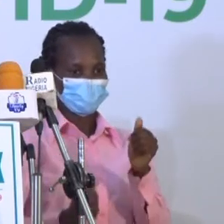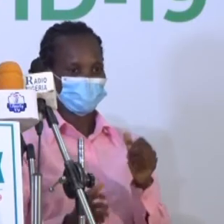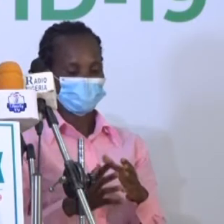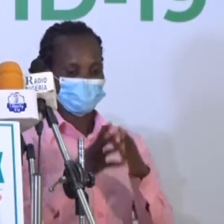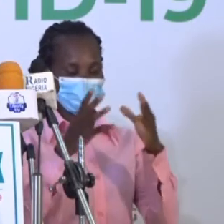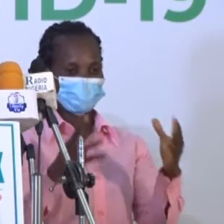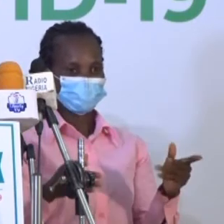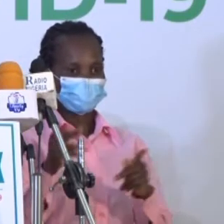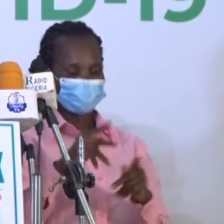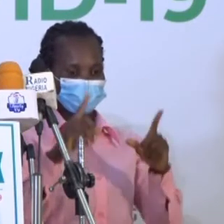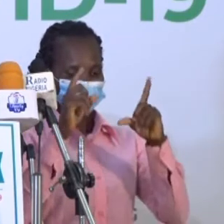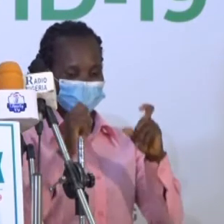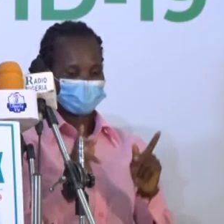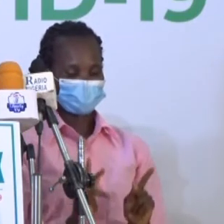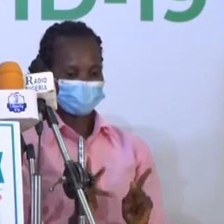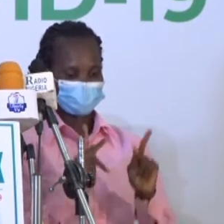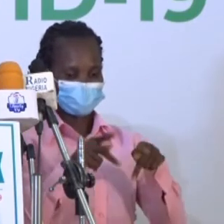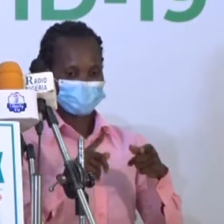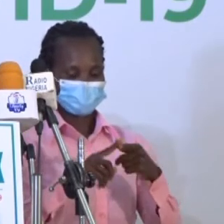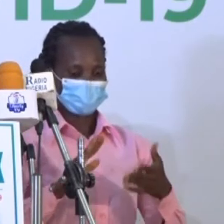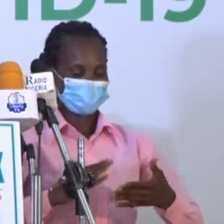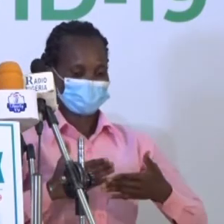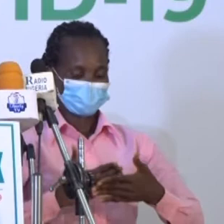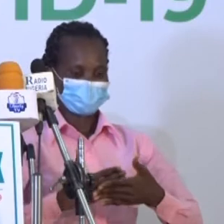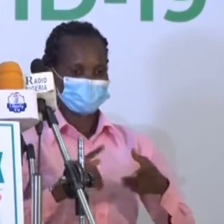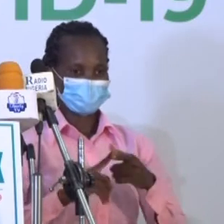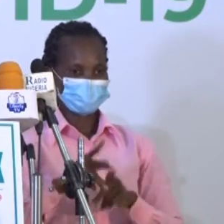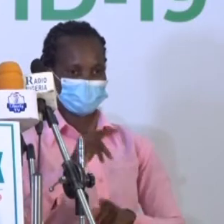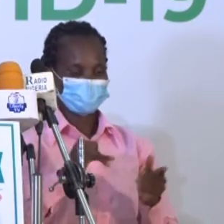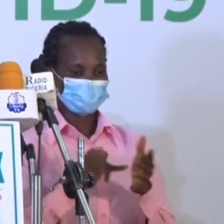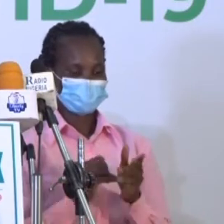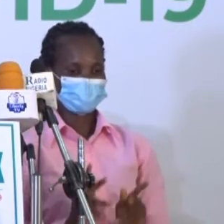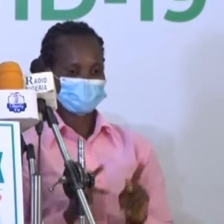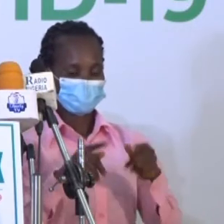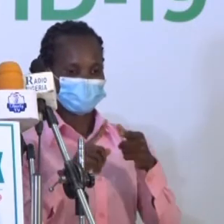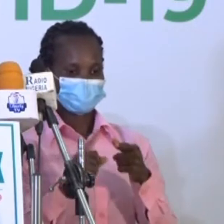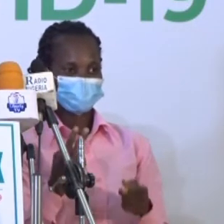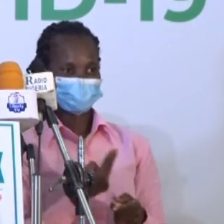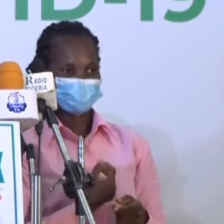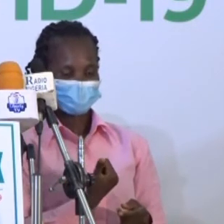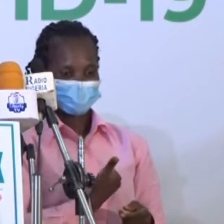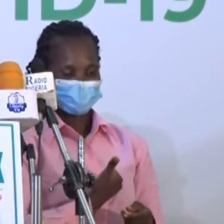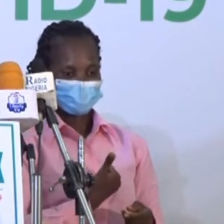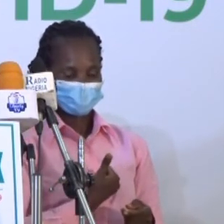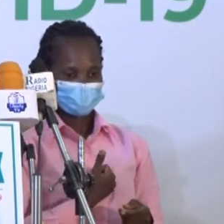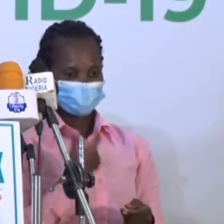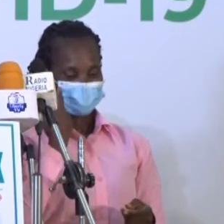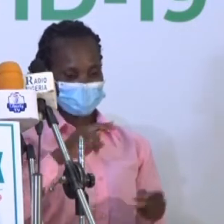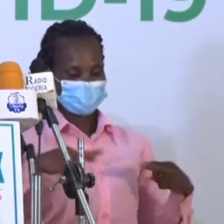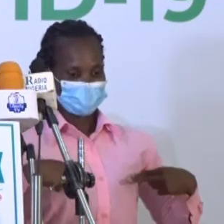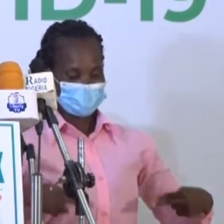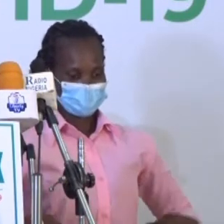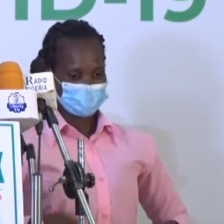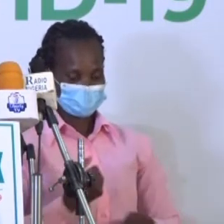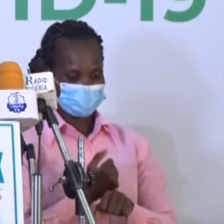bring testing opportunities closer to people. It is up to us, ourselves, doctors, physicians, healthcare